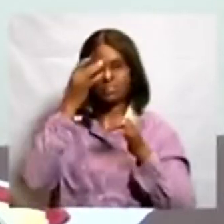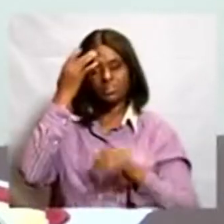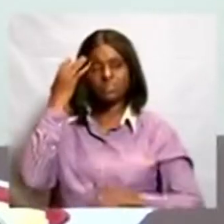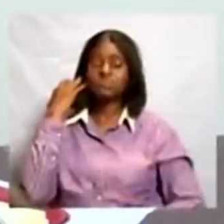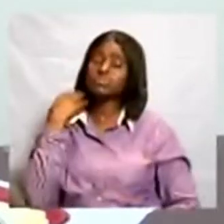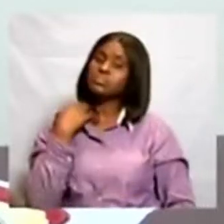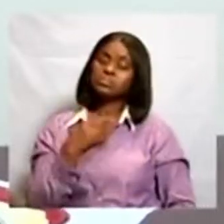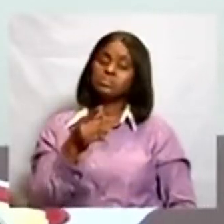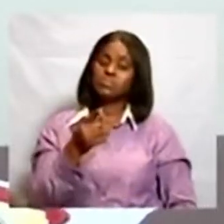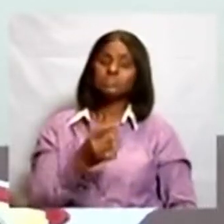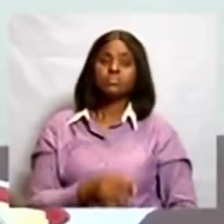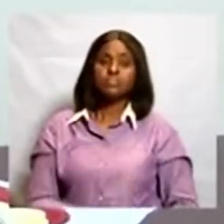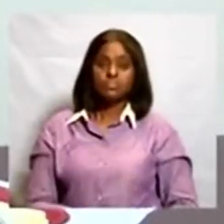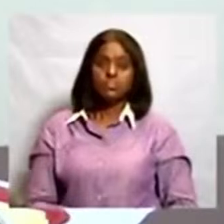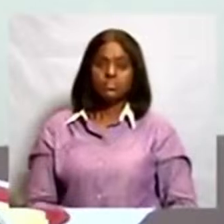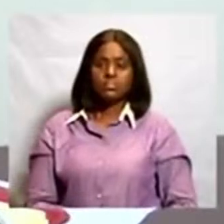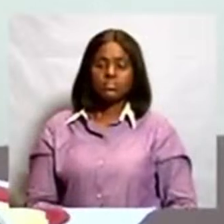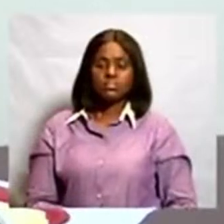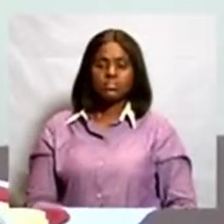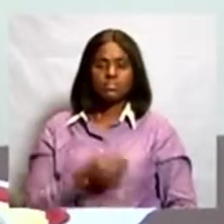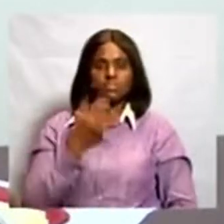will come in on that. So